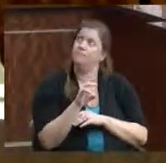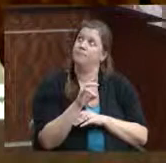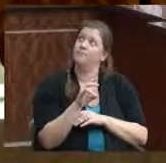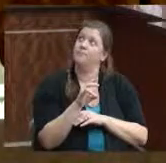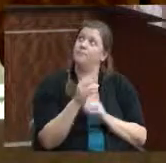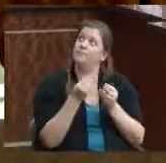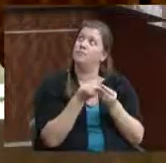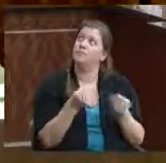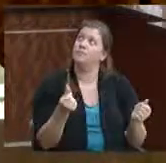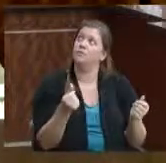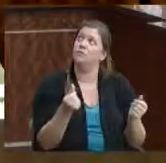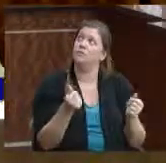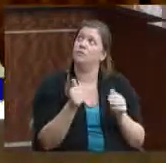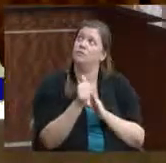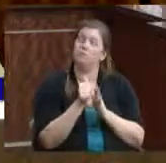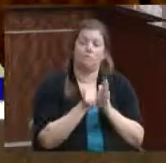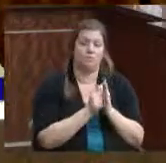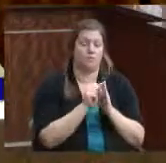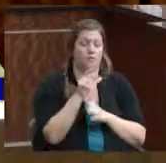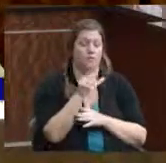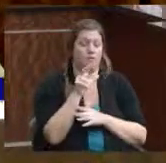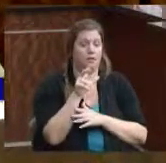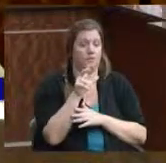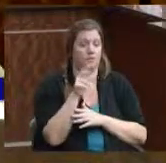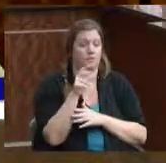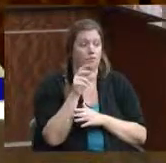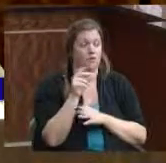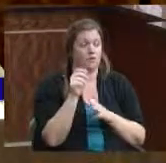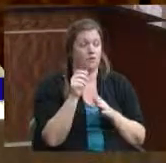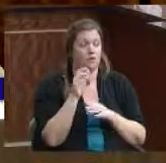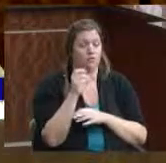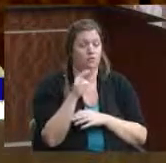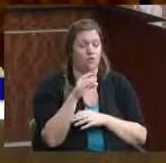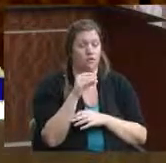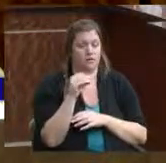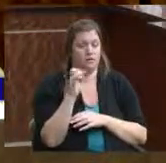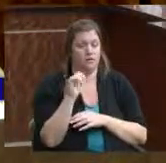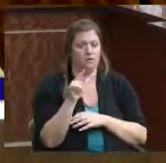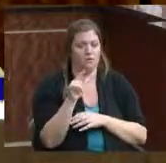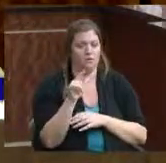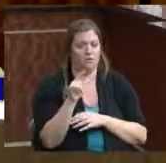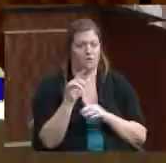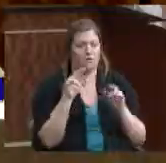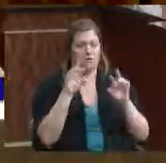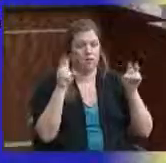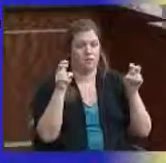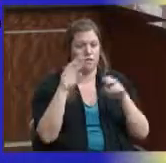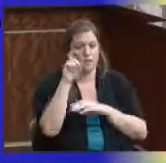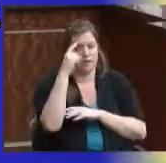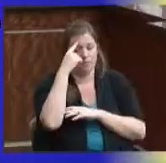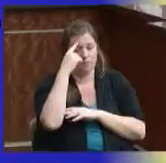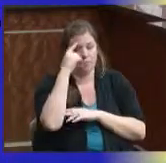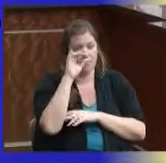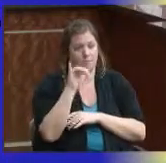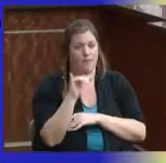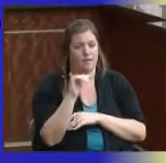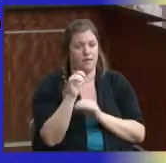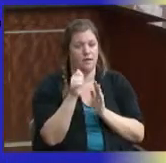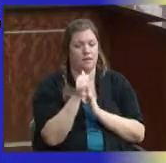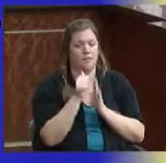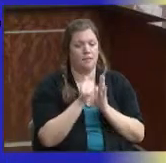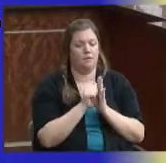charter resolution to amend Article 300 of the Charter of the City of Laurel entitled Government by amending